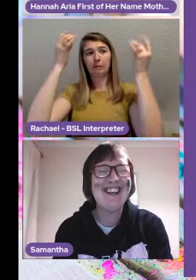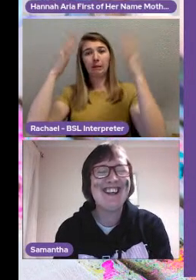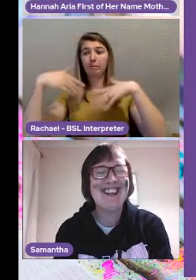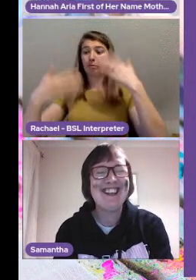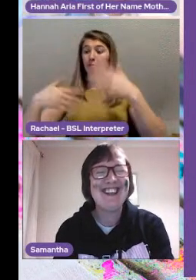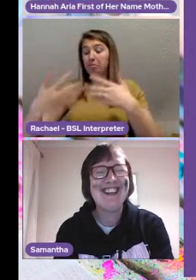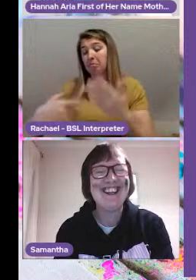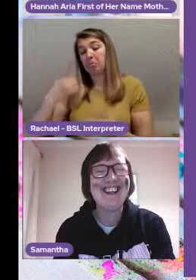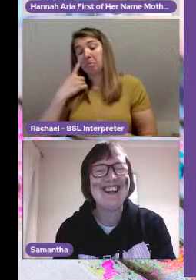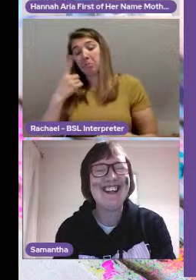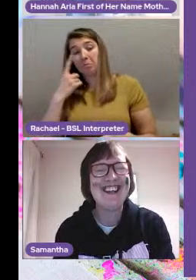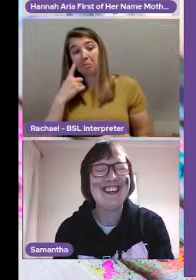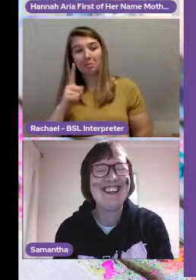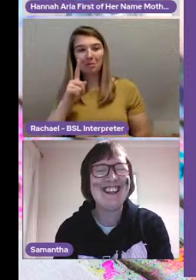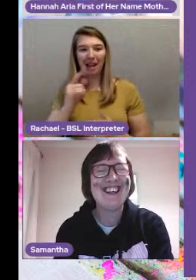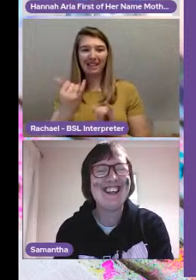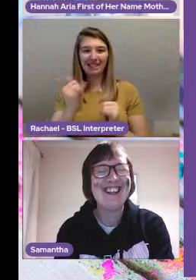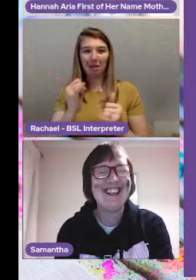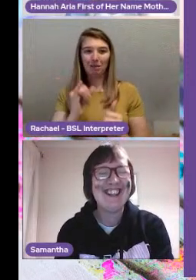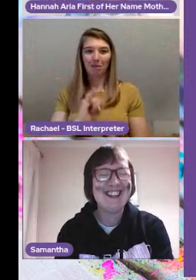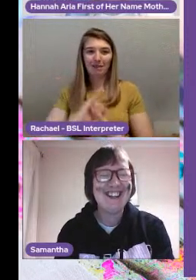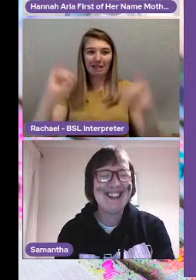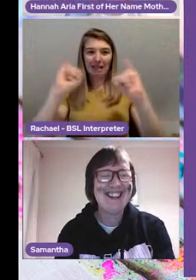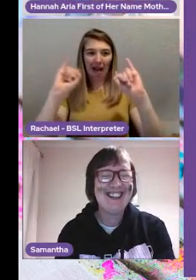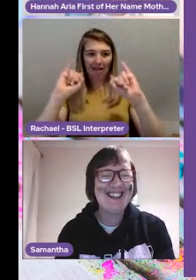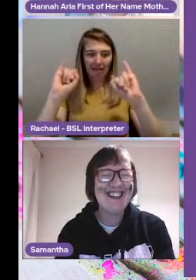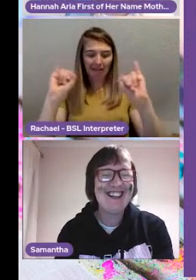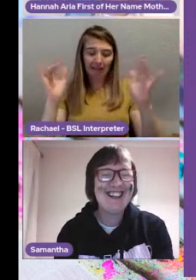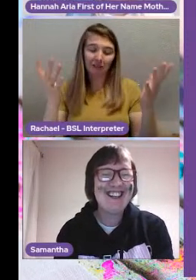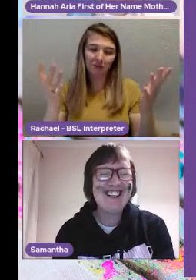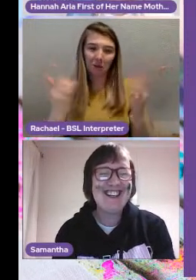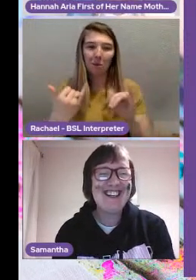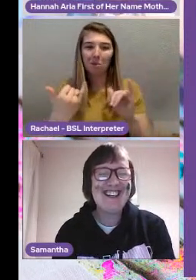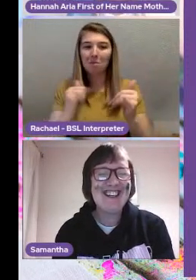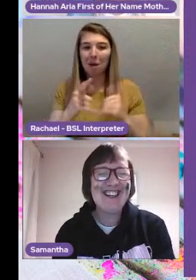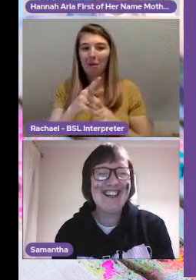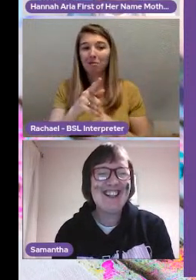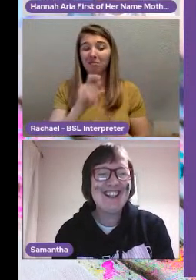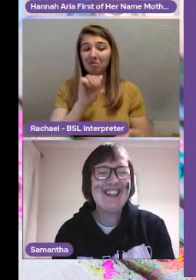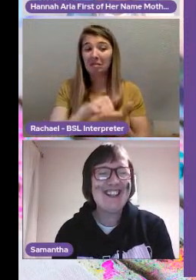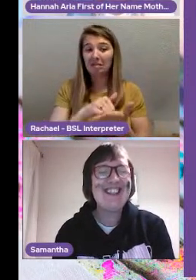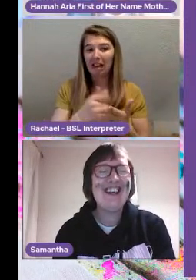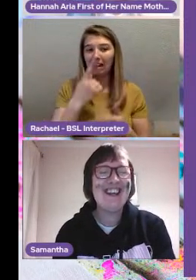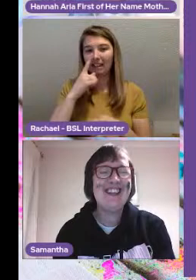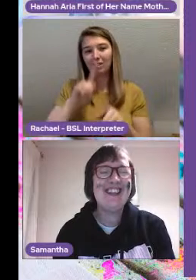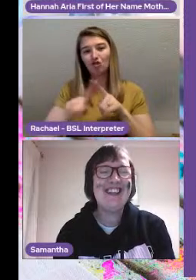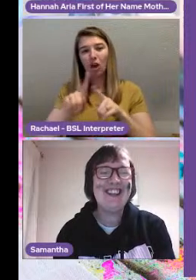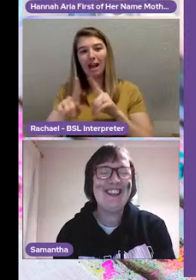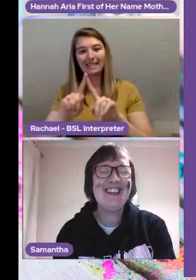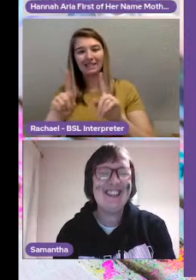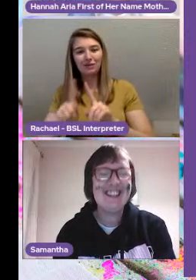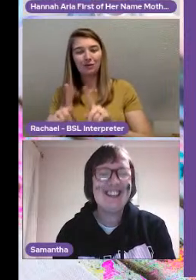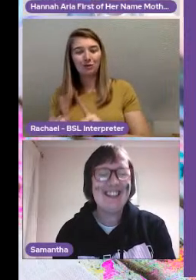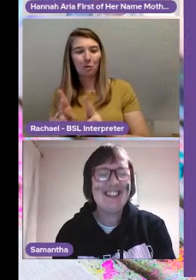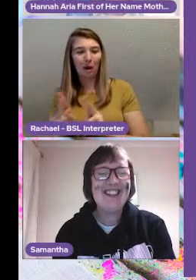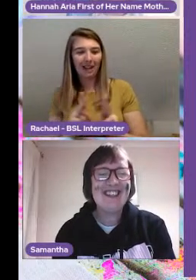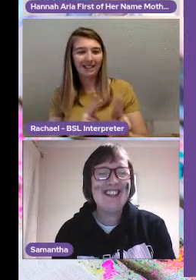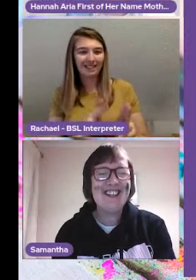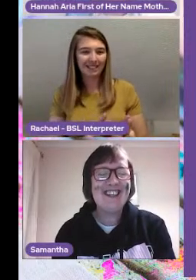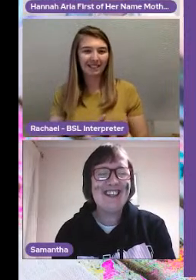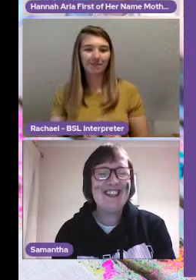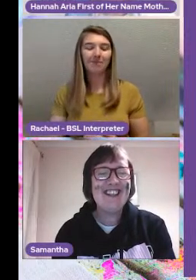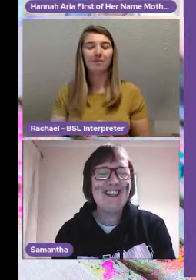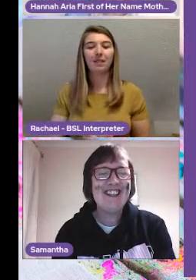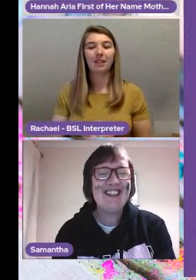it's sometimes a total disaster. So maybe, you know, try different approaches than some do other people better, don't they?